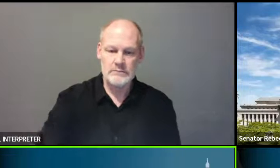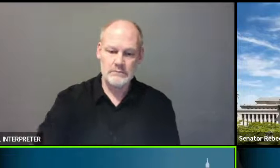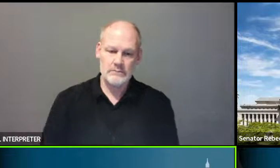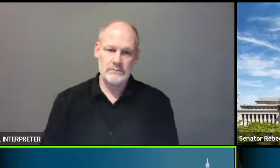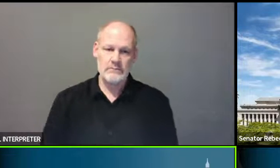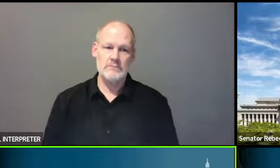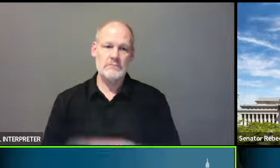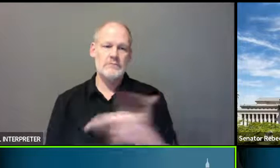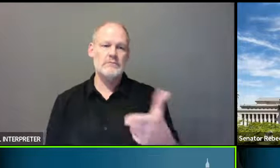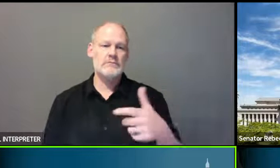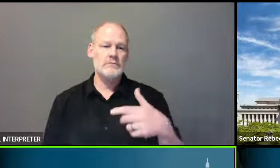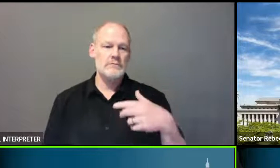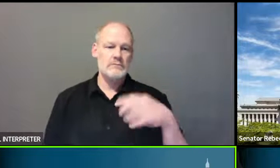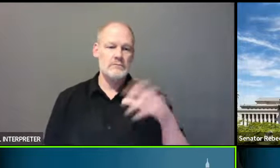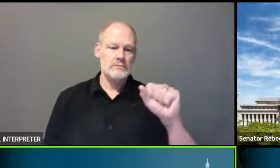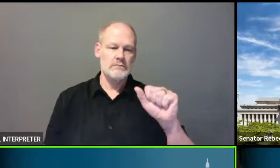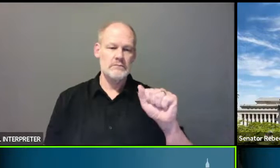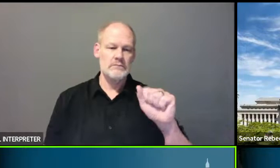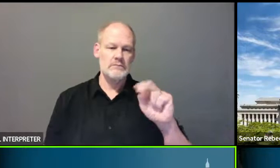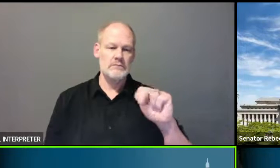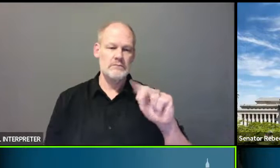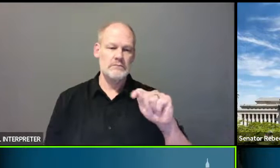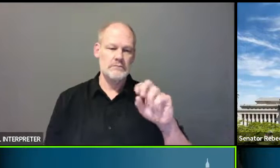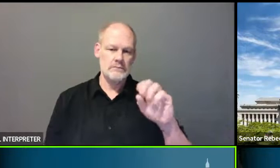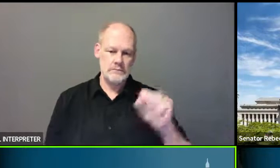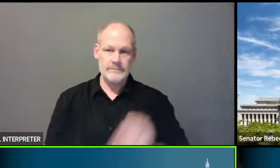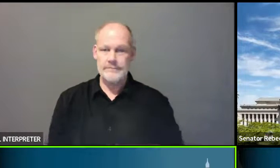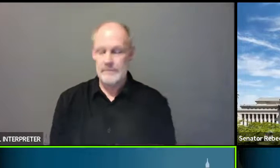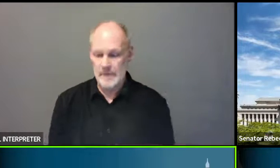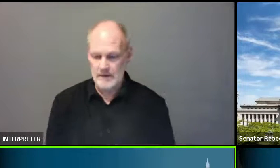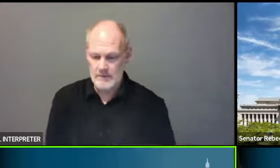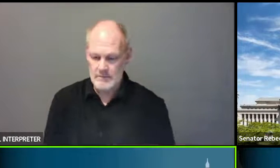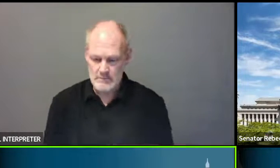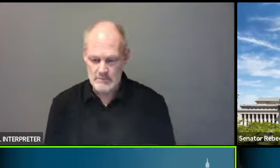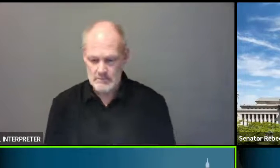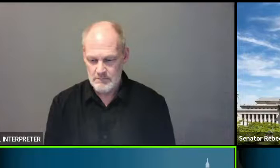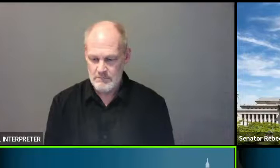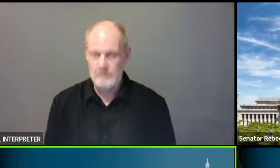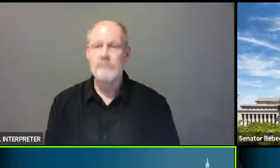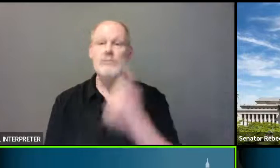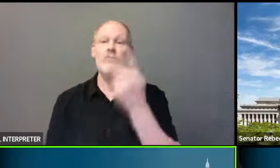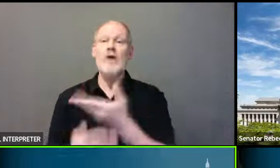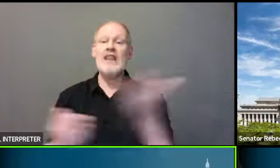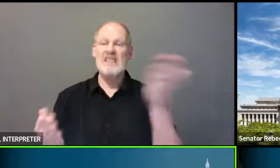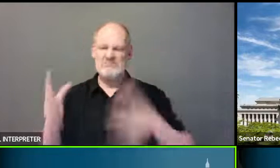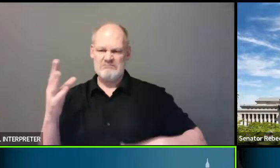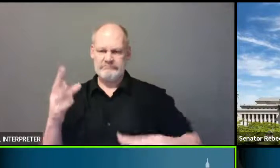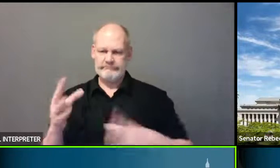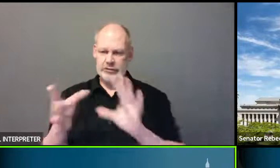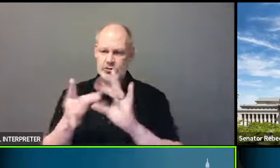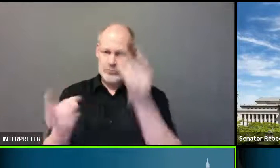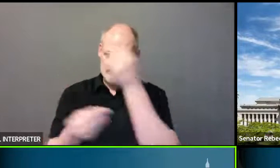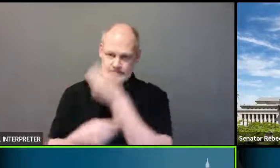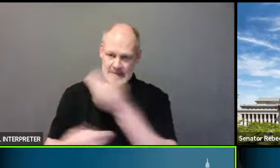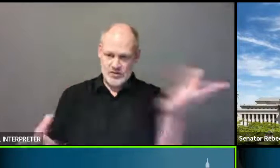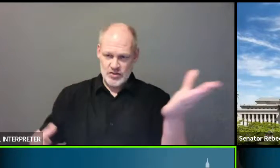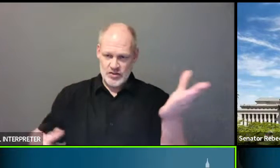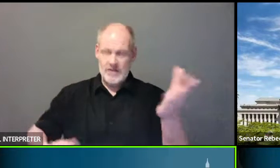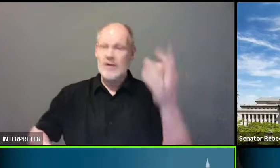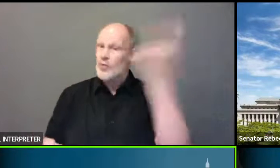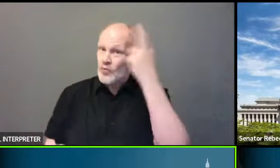So one of the things that I'm going to say is, because it's an unusual place for me and I'm trying to decide if